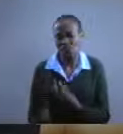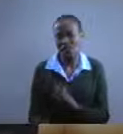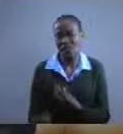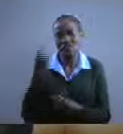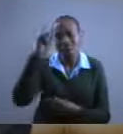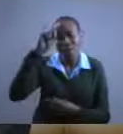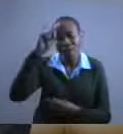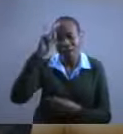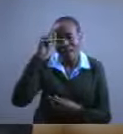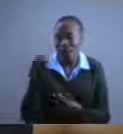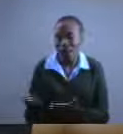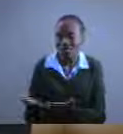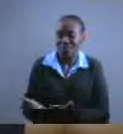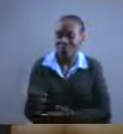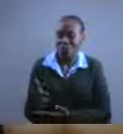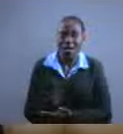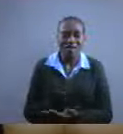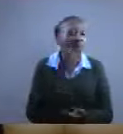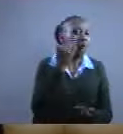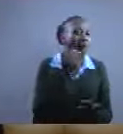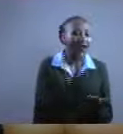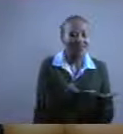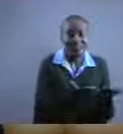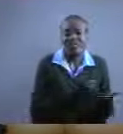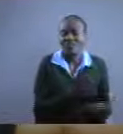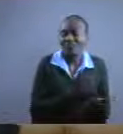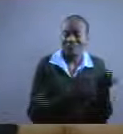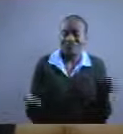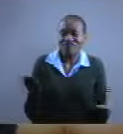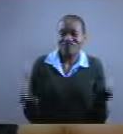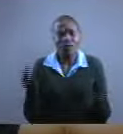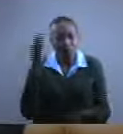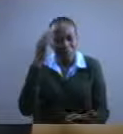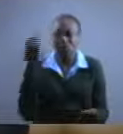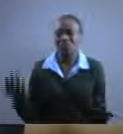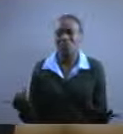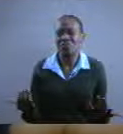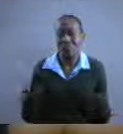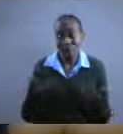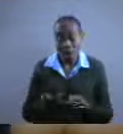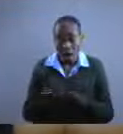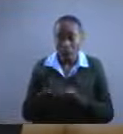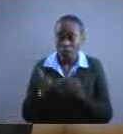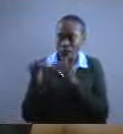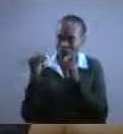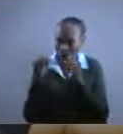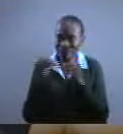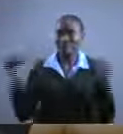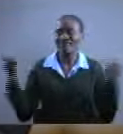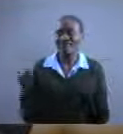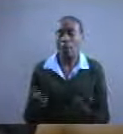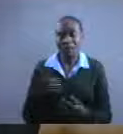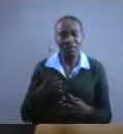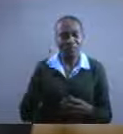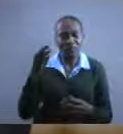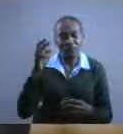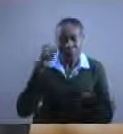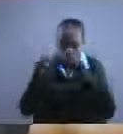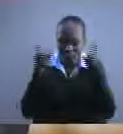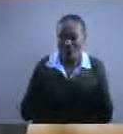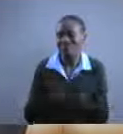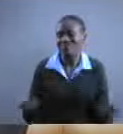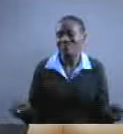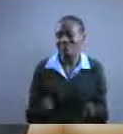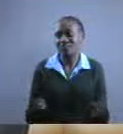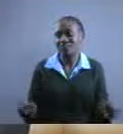in comparison to the white child. And these are the realities that we grapple with in our democratic South Africa. Honourable